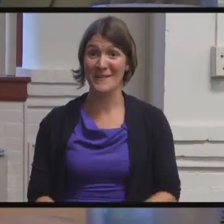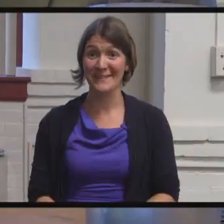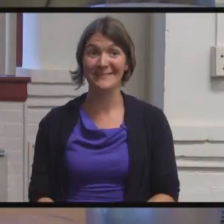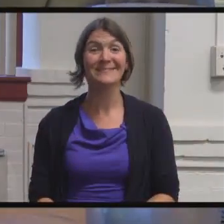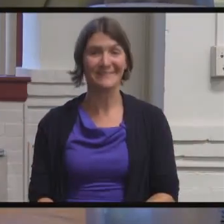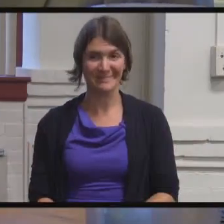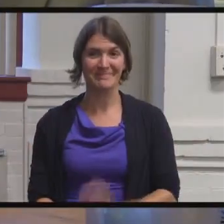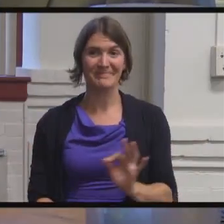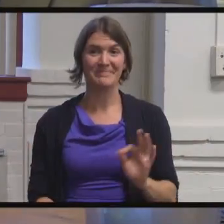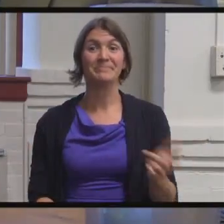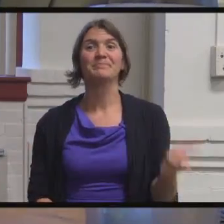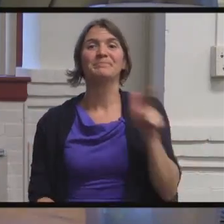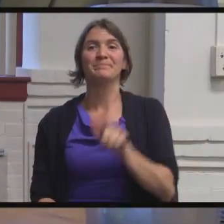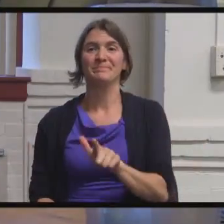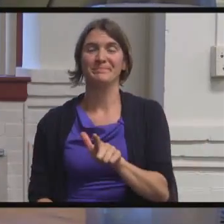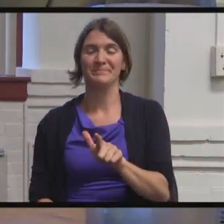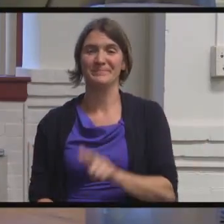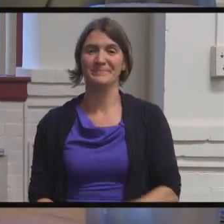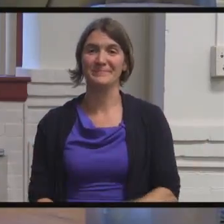Thanks, Peter.